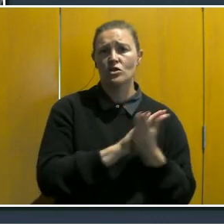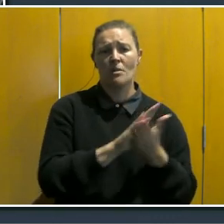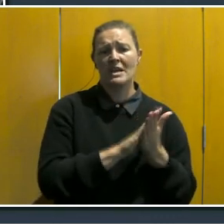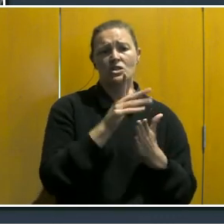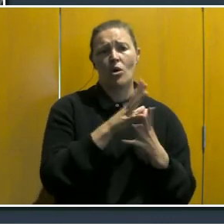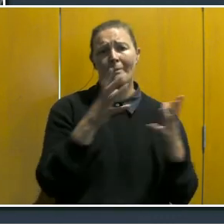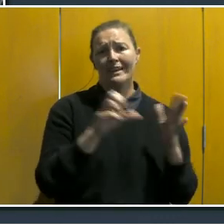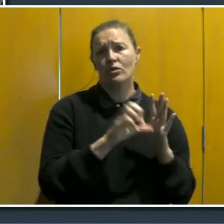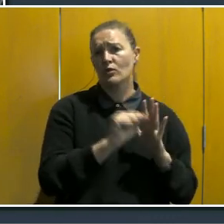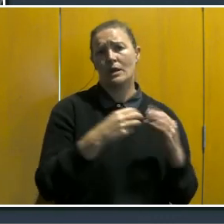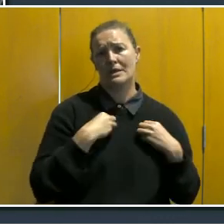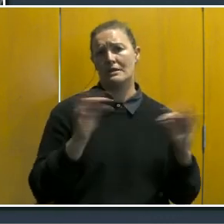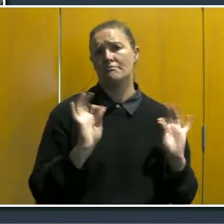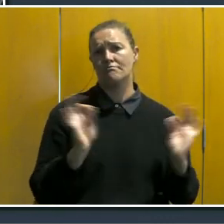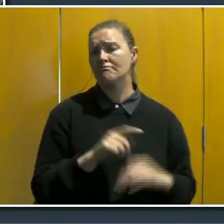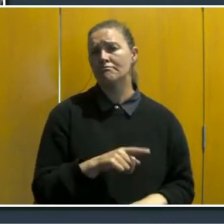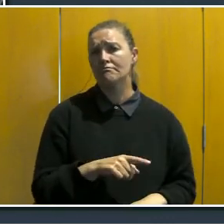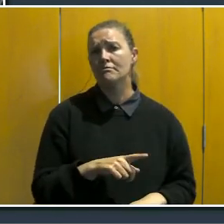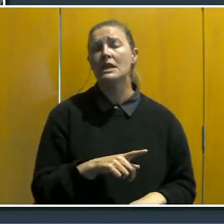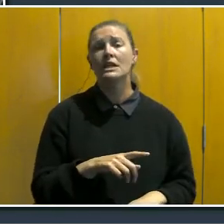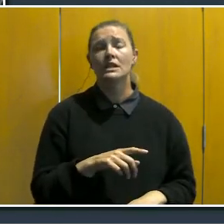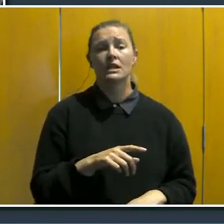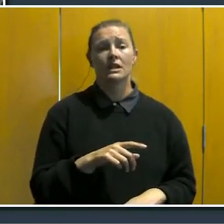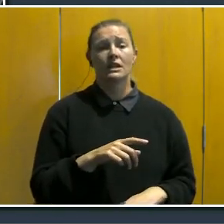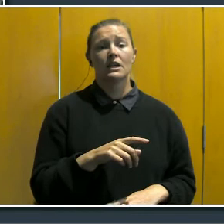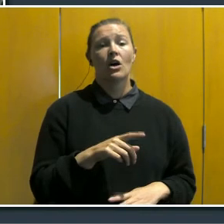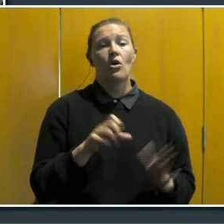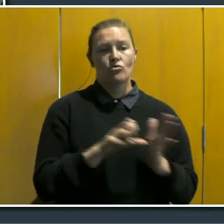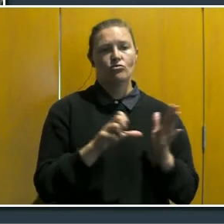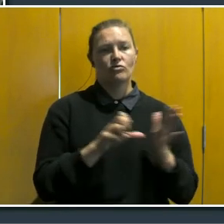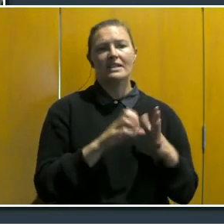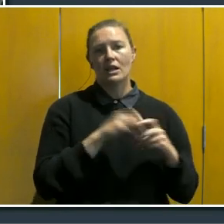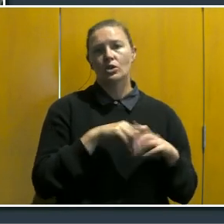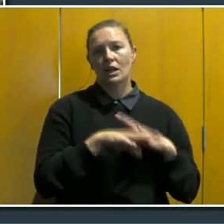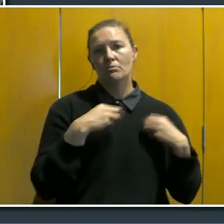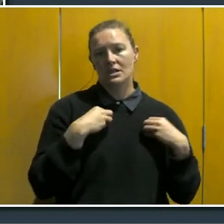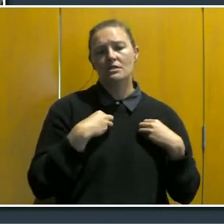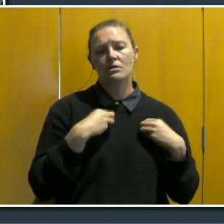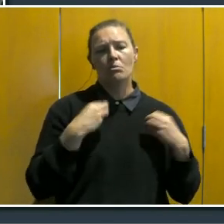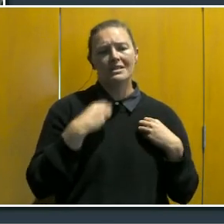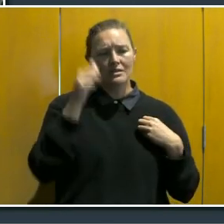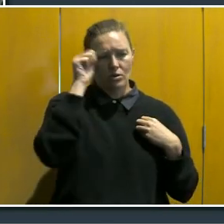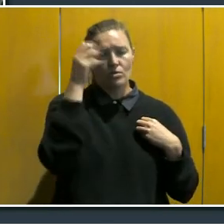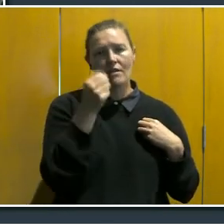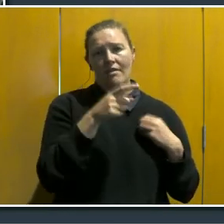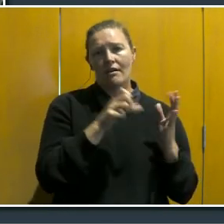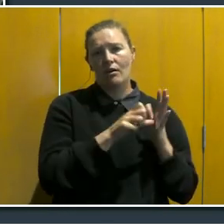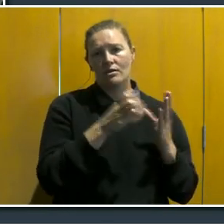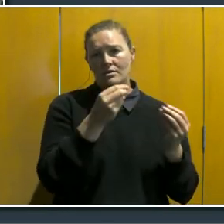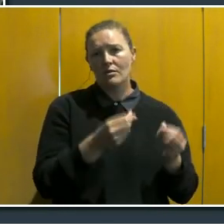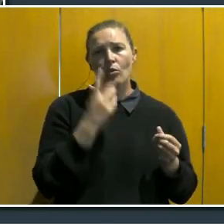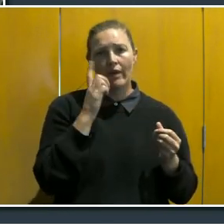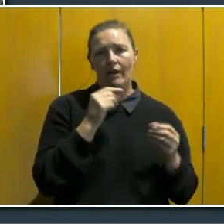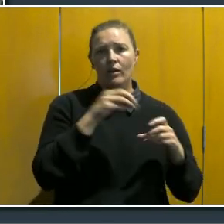to their business. Their rates are a known cost of doing business, so businesses can factor in this cost when pricing their goods